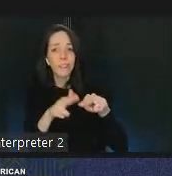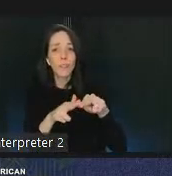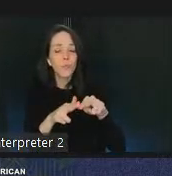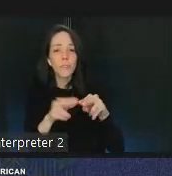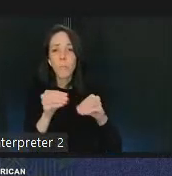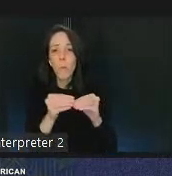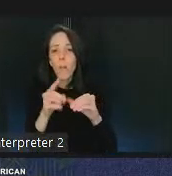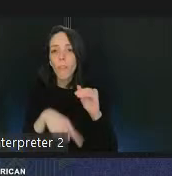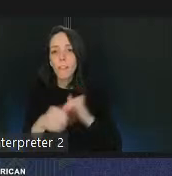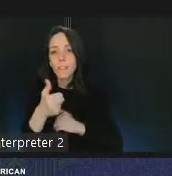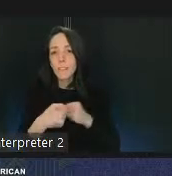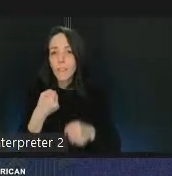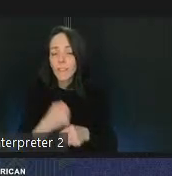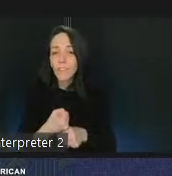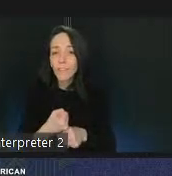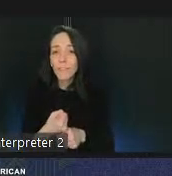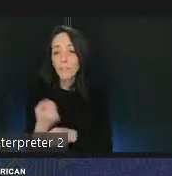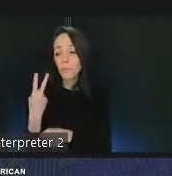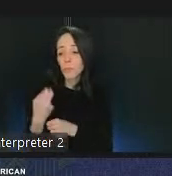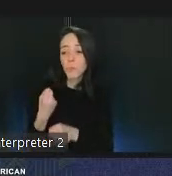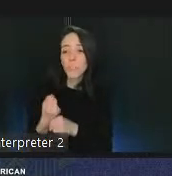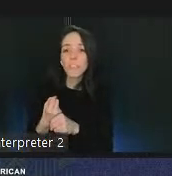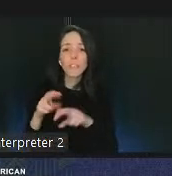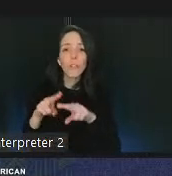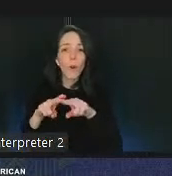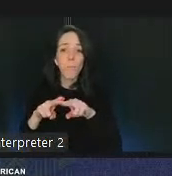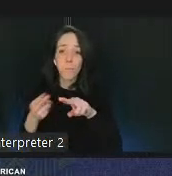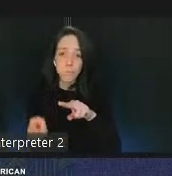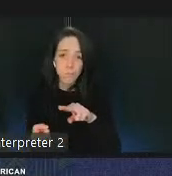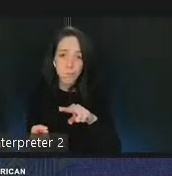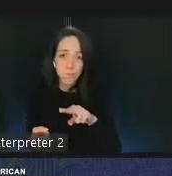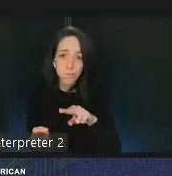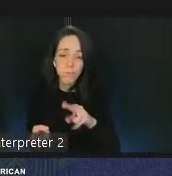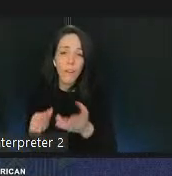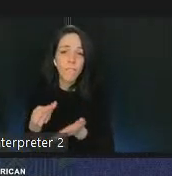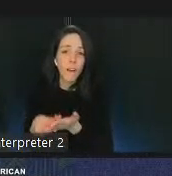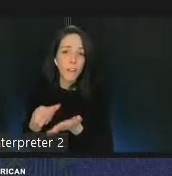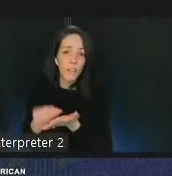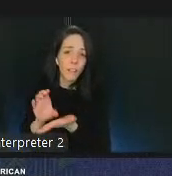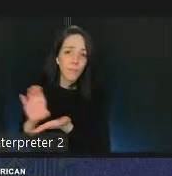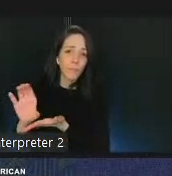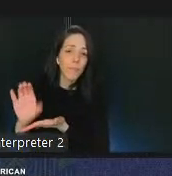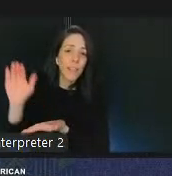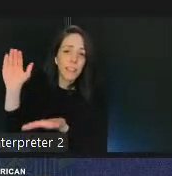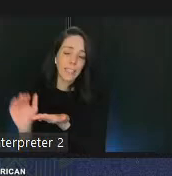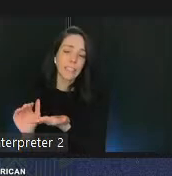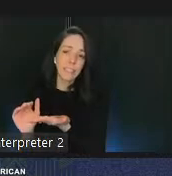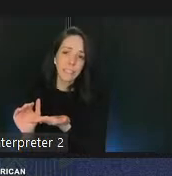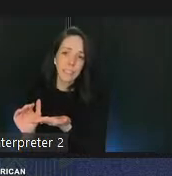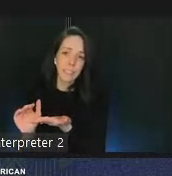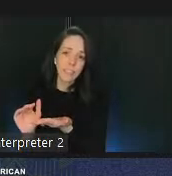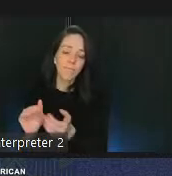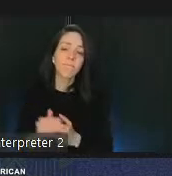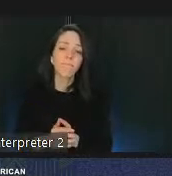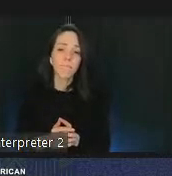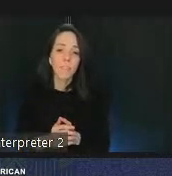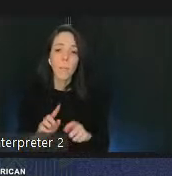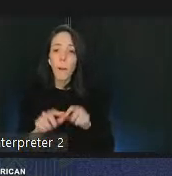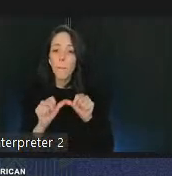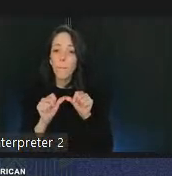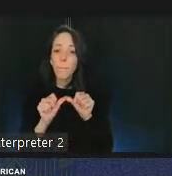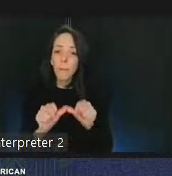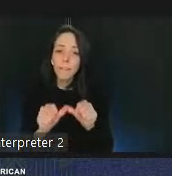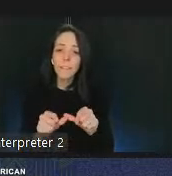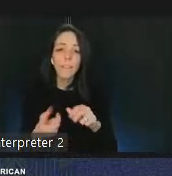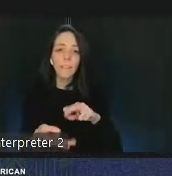a decrease in funding 2 years ago. As with conciliation, maintaining or decreasing funding puts even more